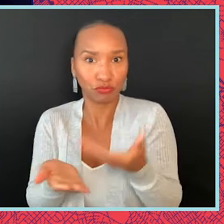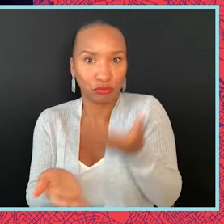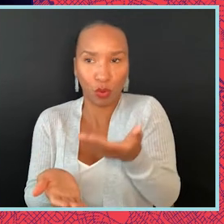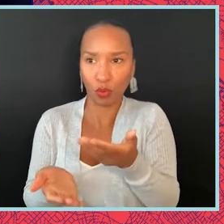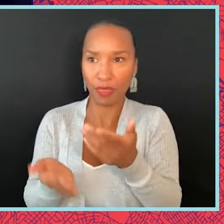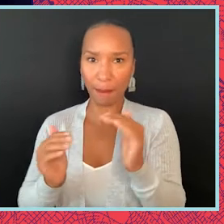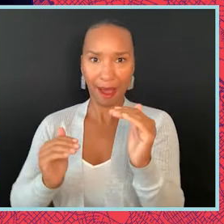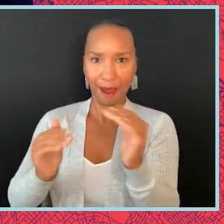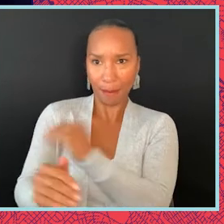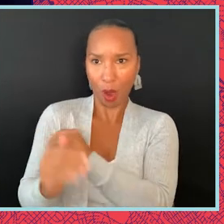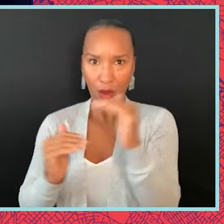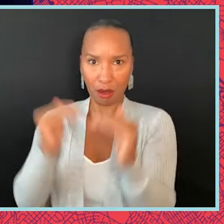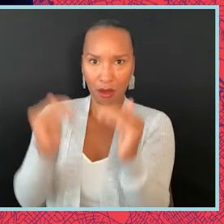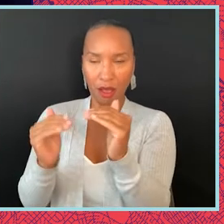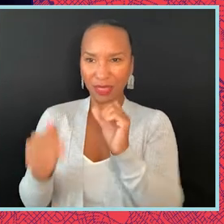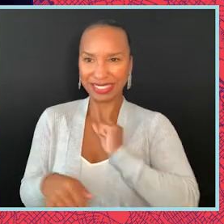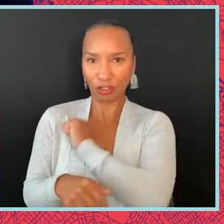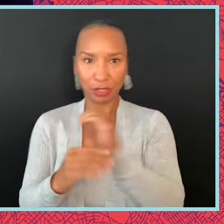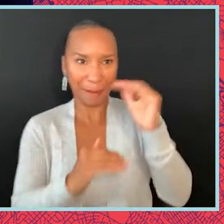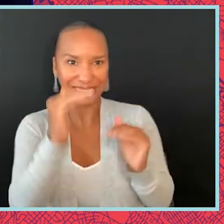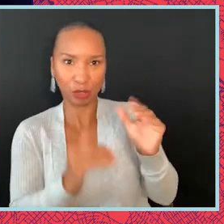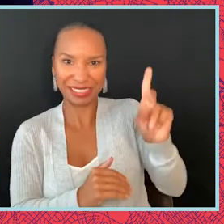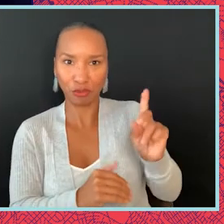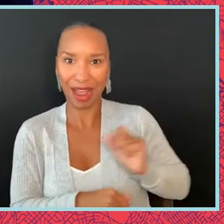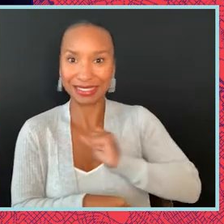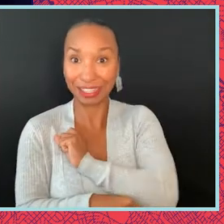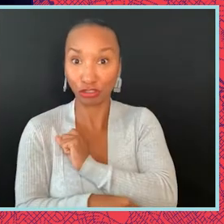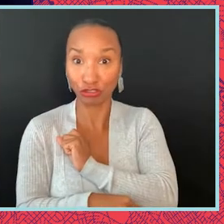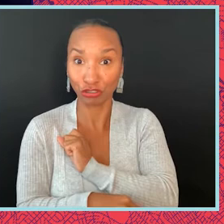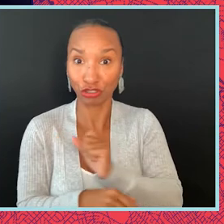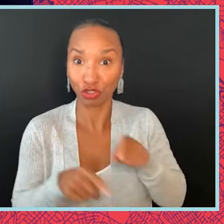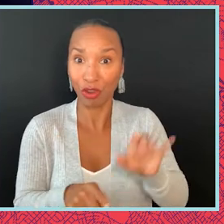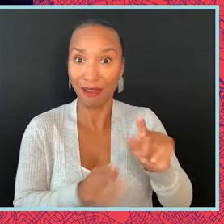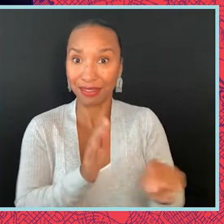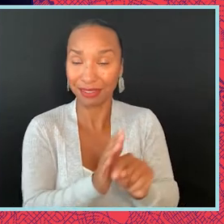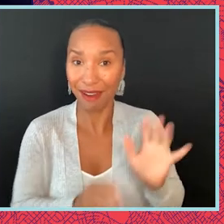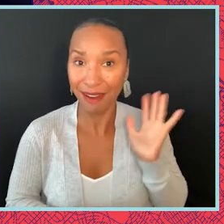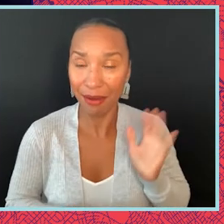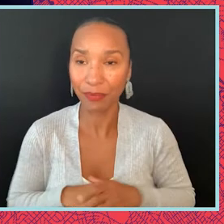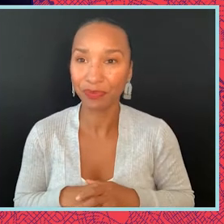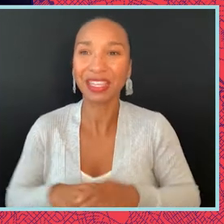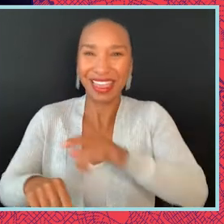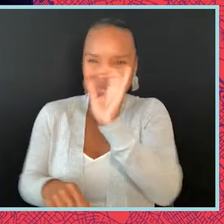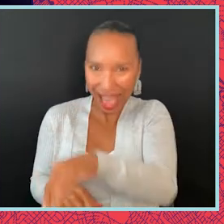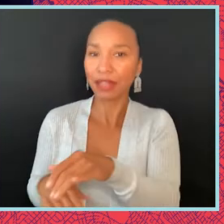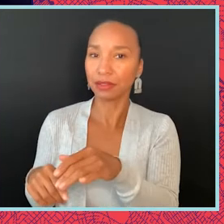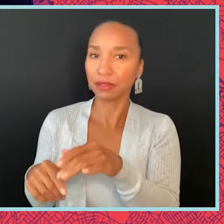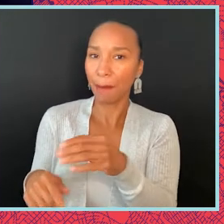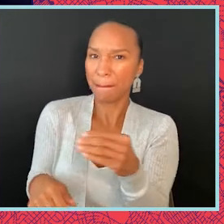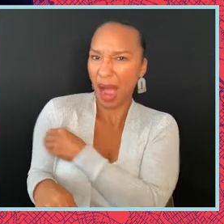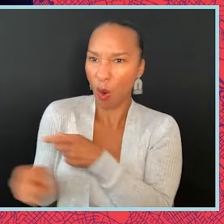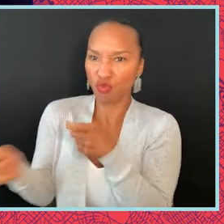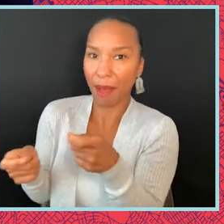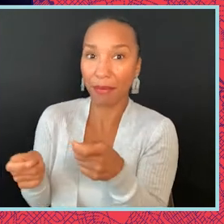senators balanced the amount of Democratic senators in the Senate during the time. But that's the power grab. What this is about now